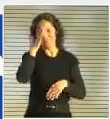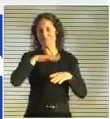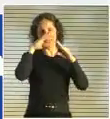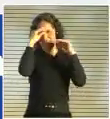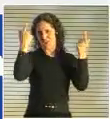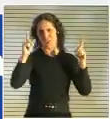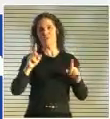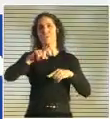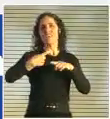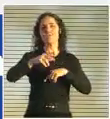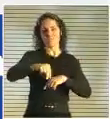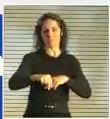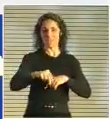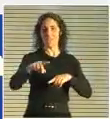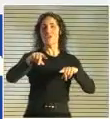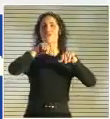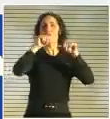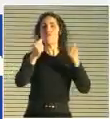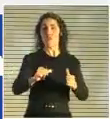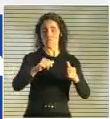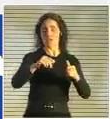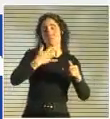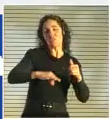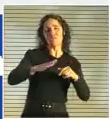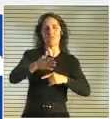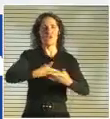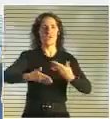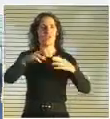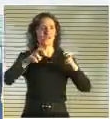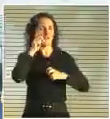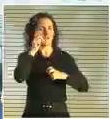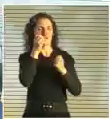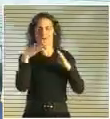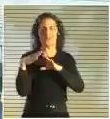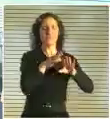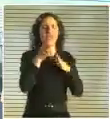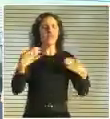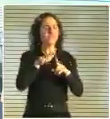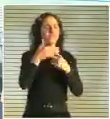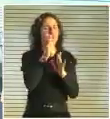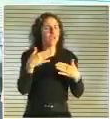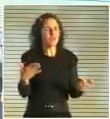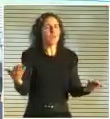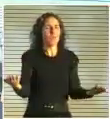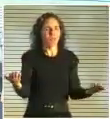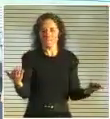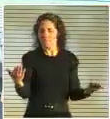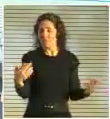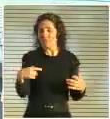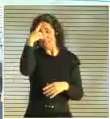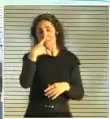collaborations. So where are we now? It's a grim picture. The Secretary General of the United